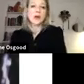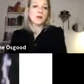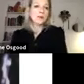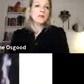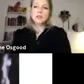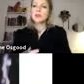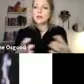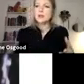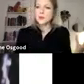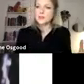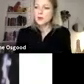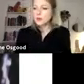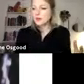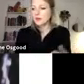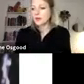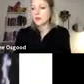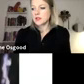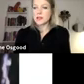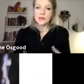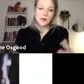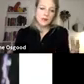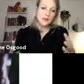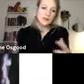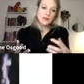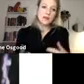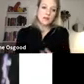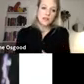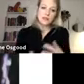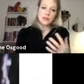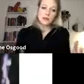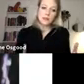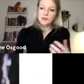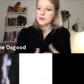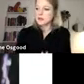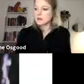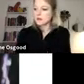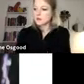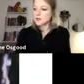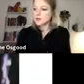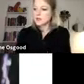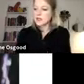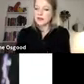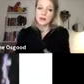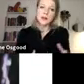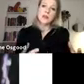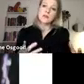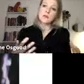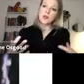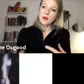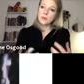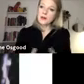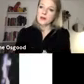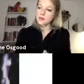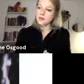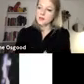conclusion, to conclude with an opening, if you like. And this is a curation, something that Sid and I have produced together, that